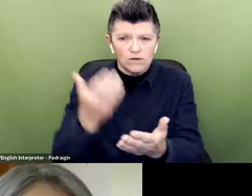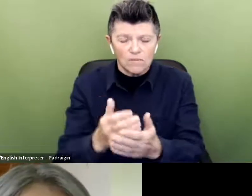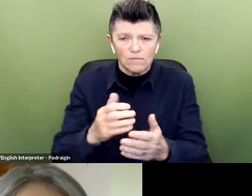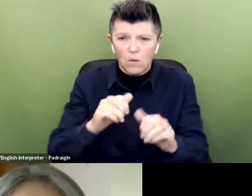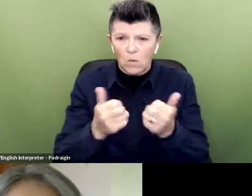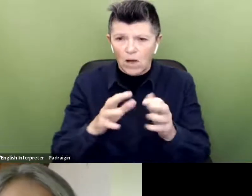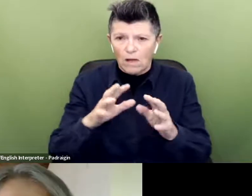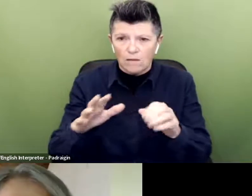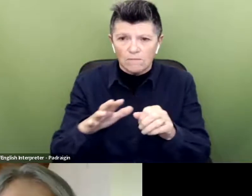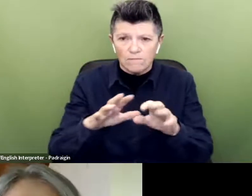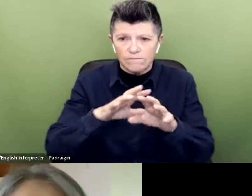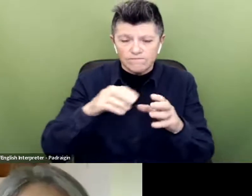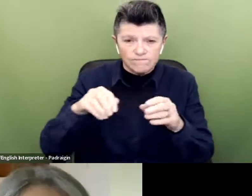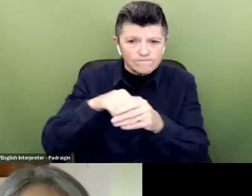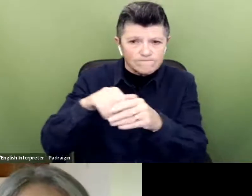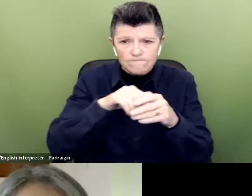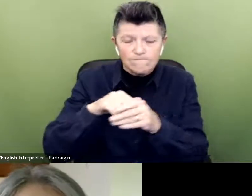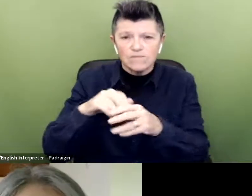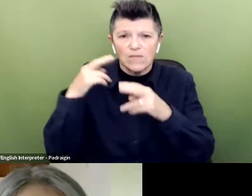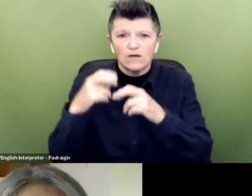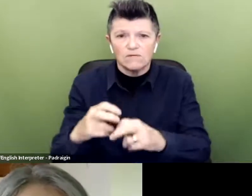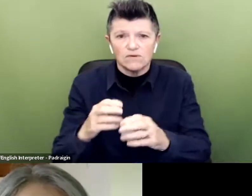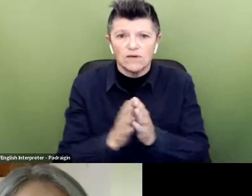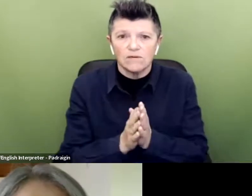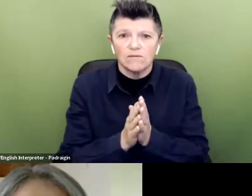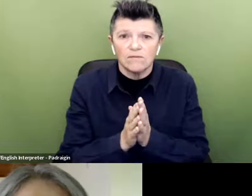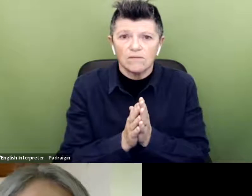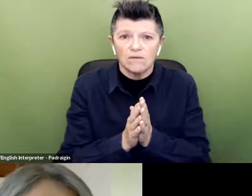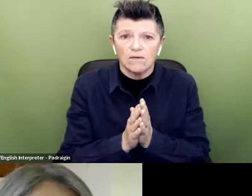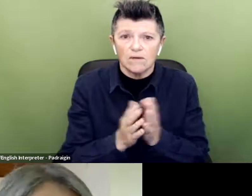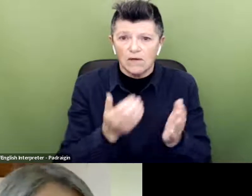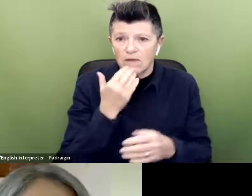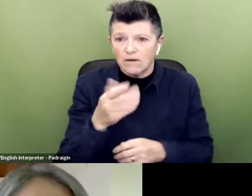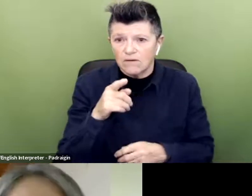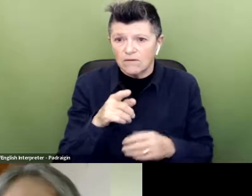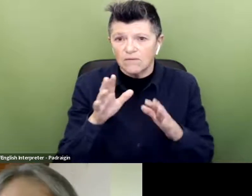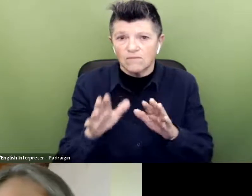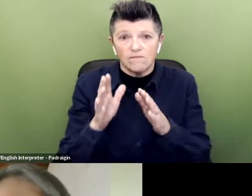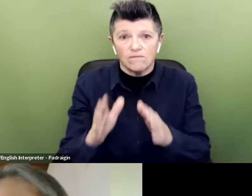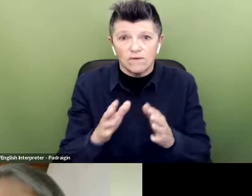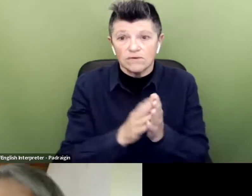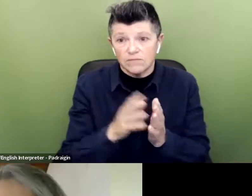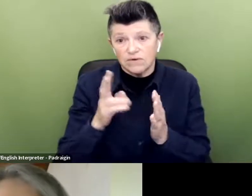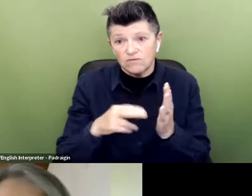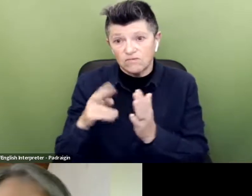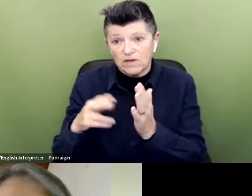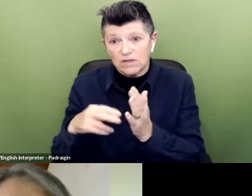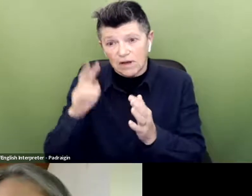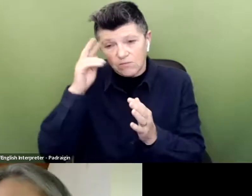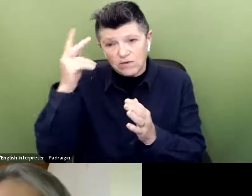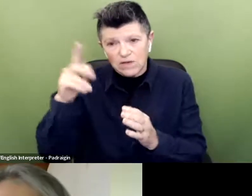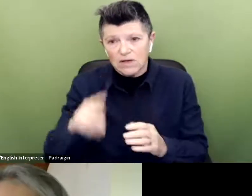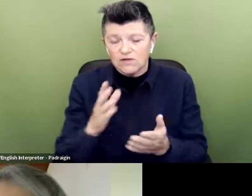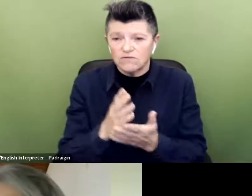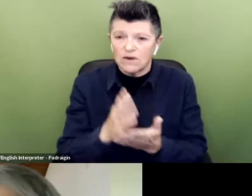to confess I'm still reading and processing it because it's a very comprehensive and sophisticated